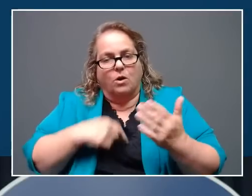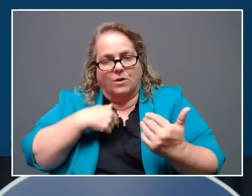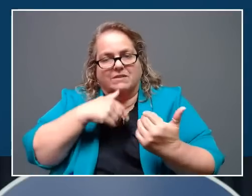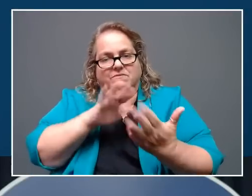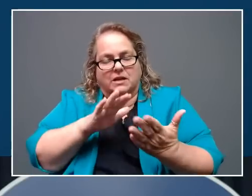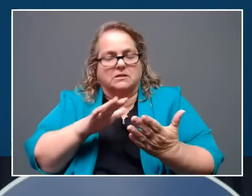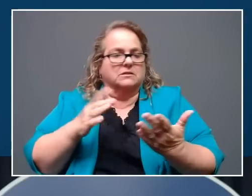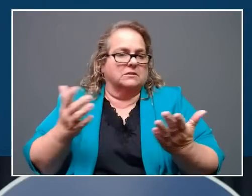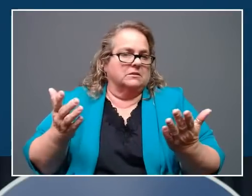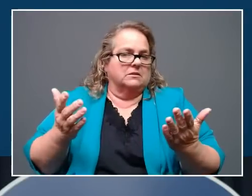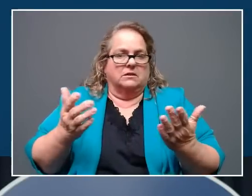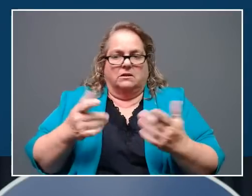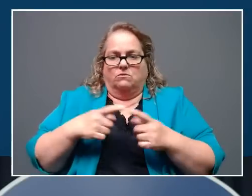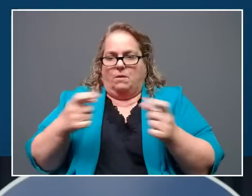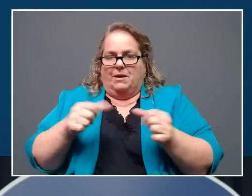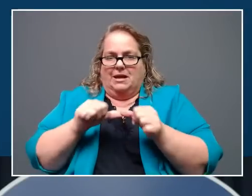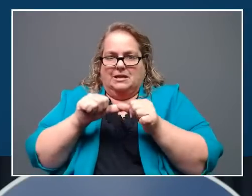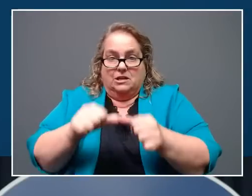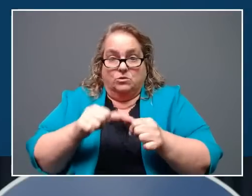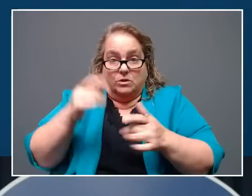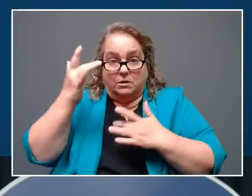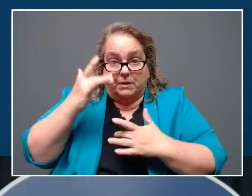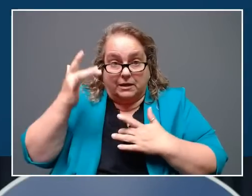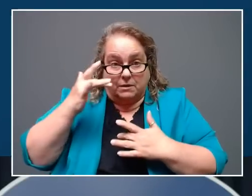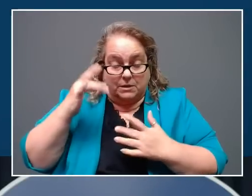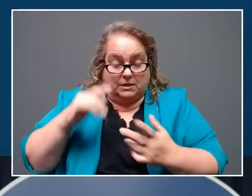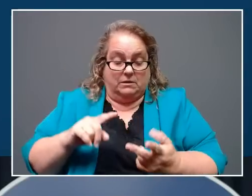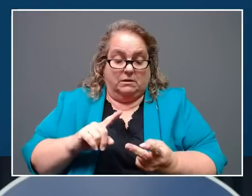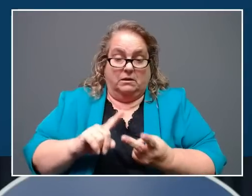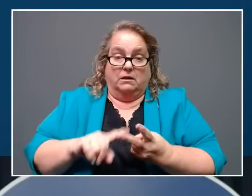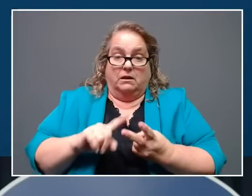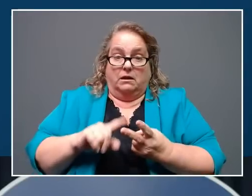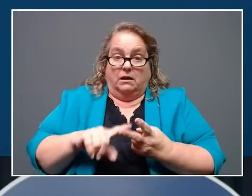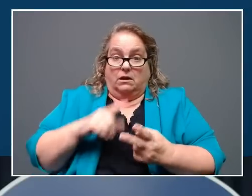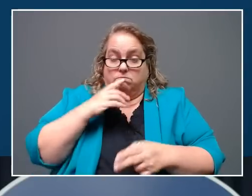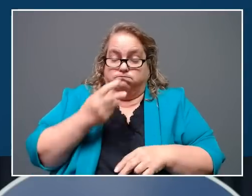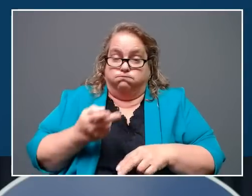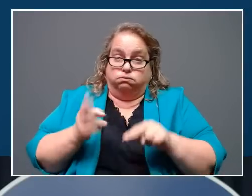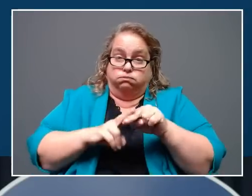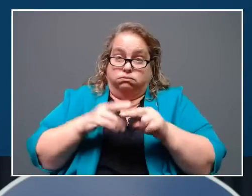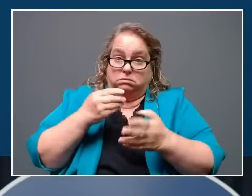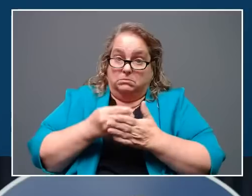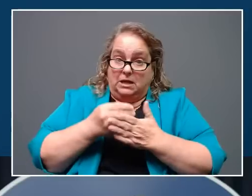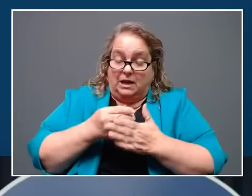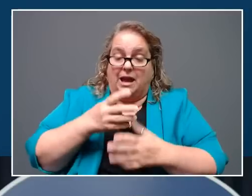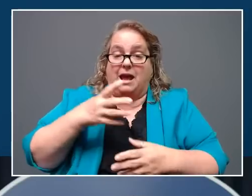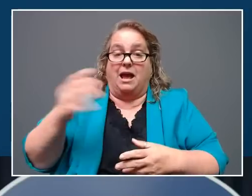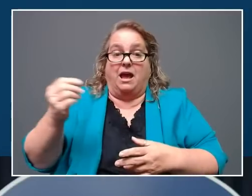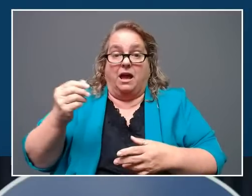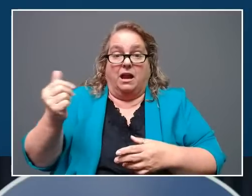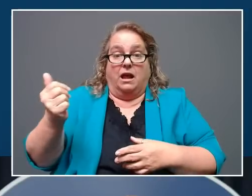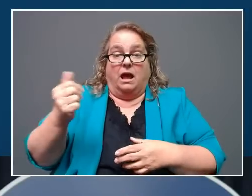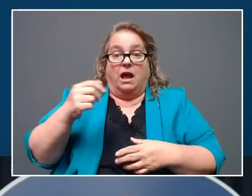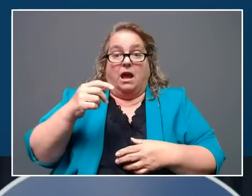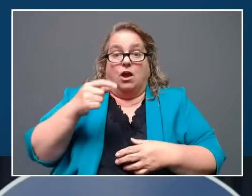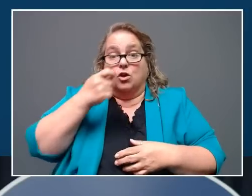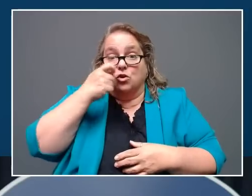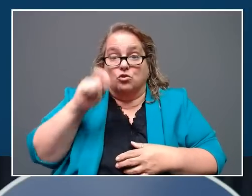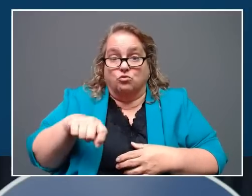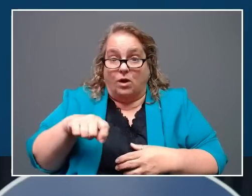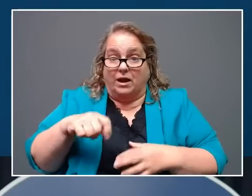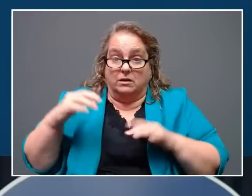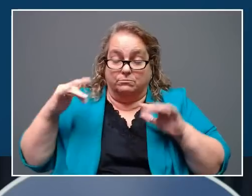a continued pandemic to inflation to the Russian invasion of Ukraine. But our tomorrow is so